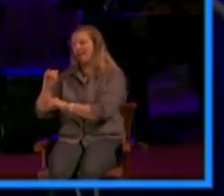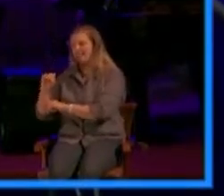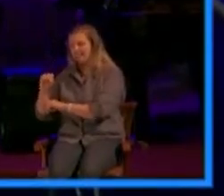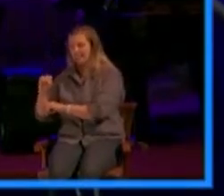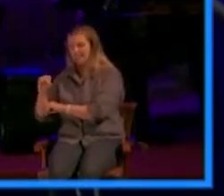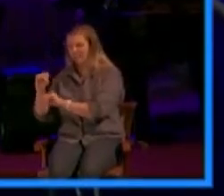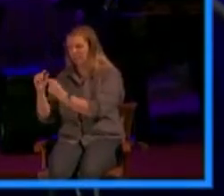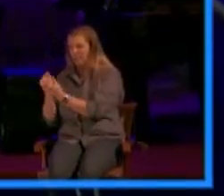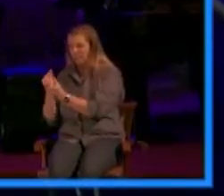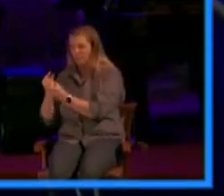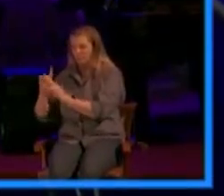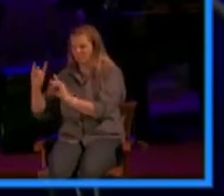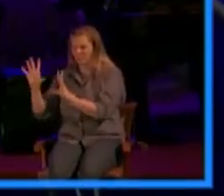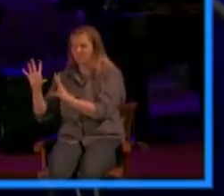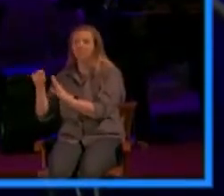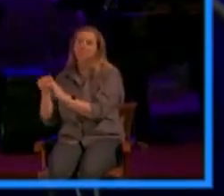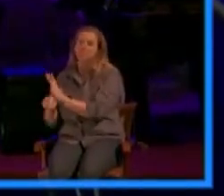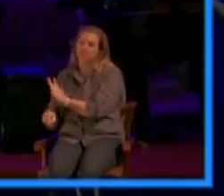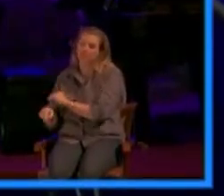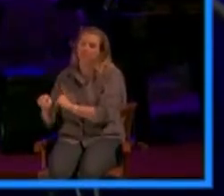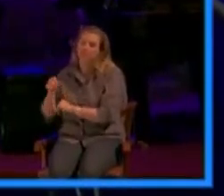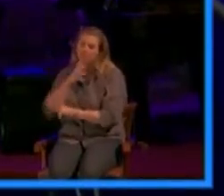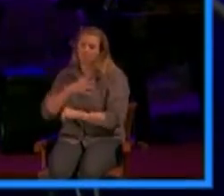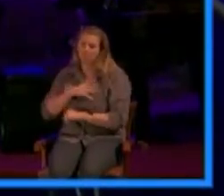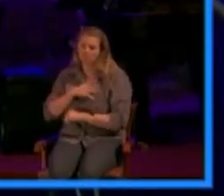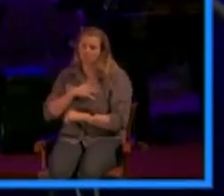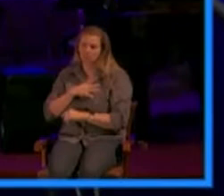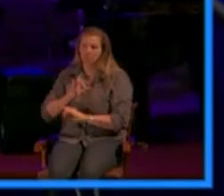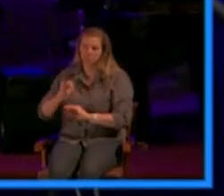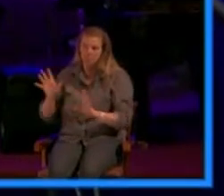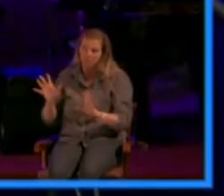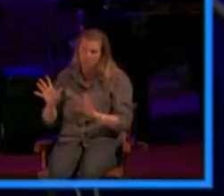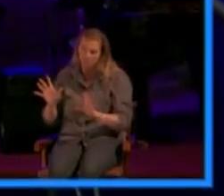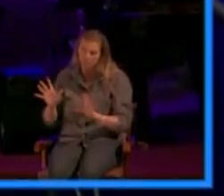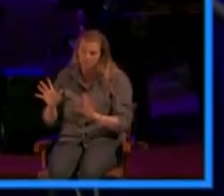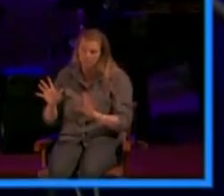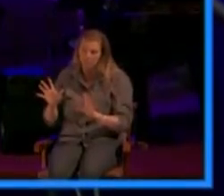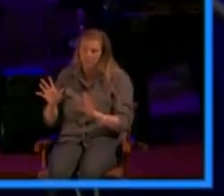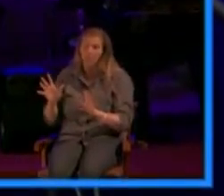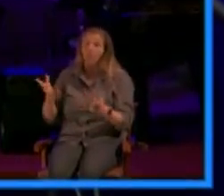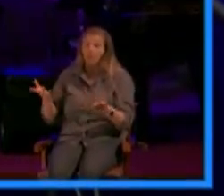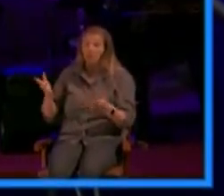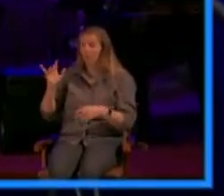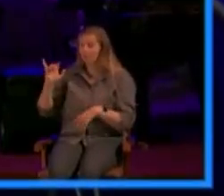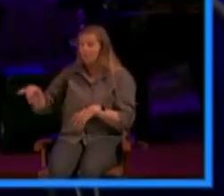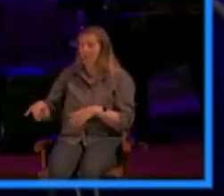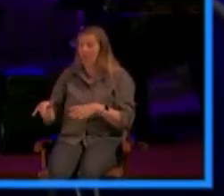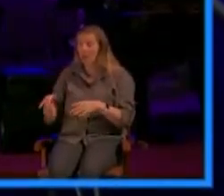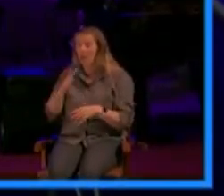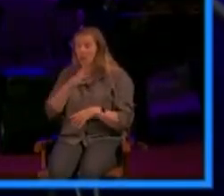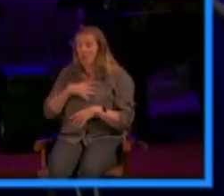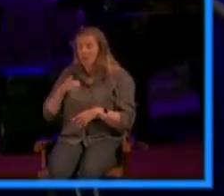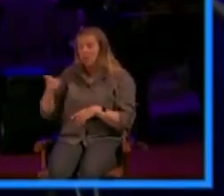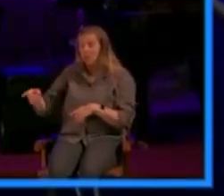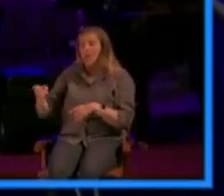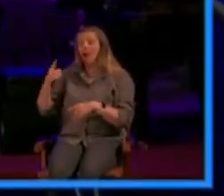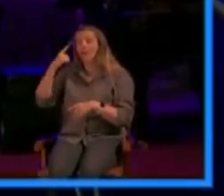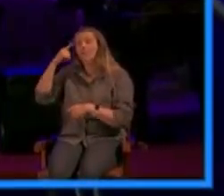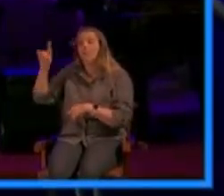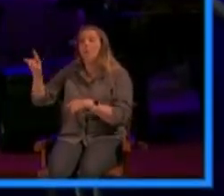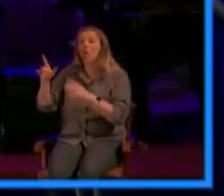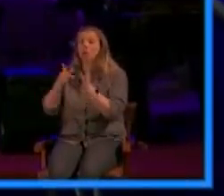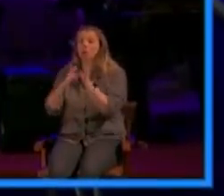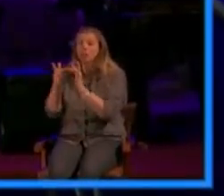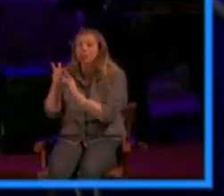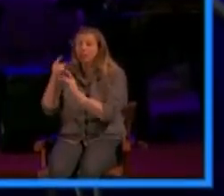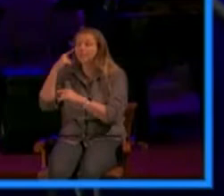ago. And so I say that to say that it's very much alive, and it's not quite as far away from us as we might think.